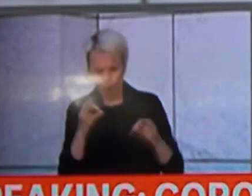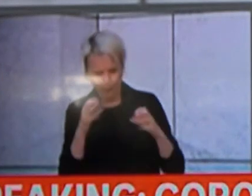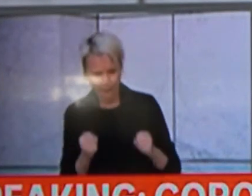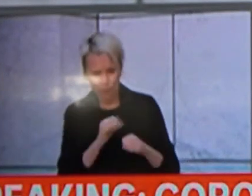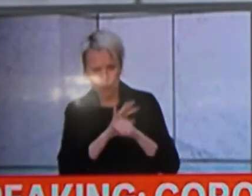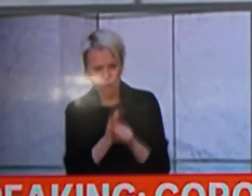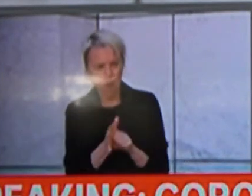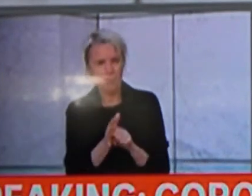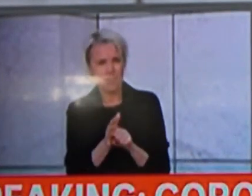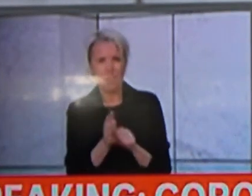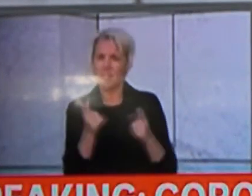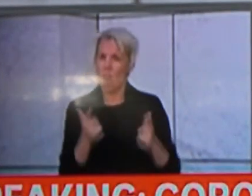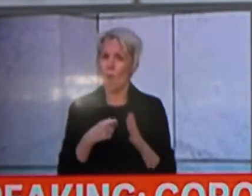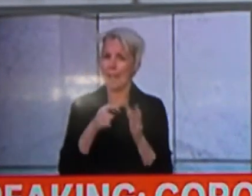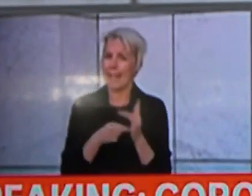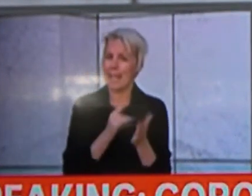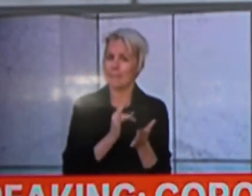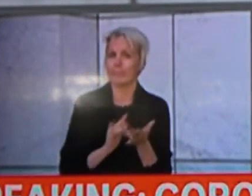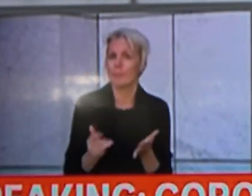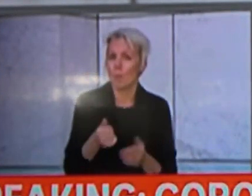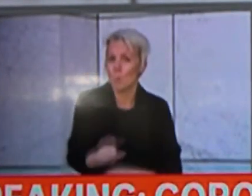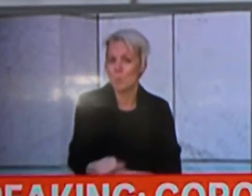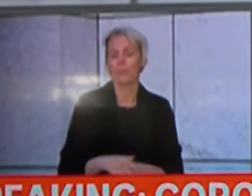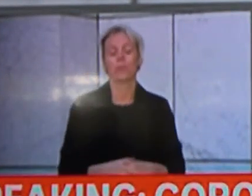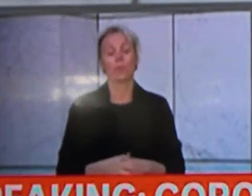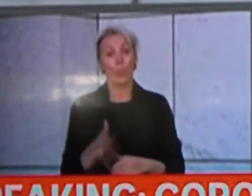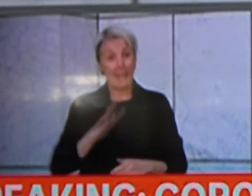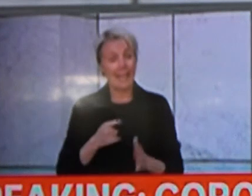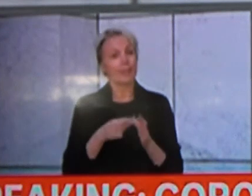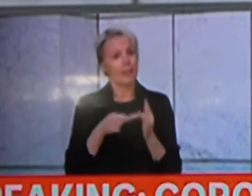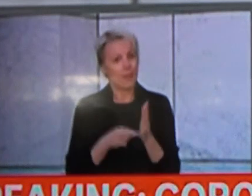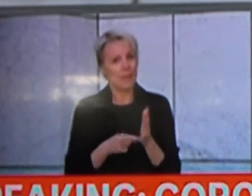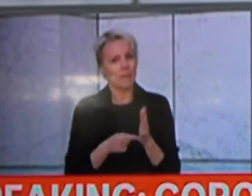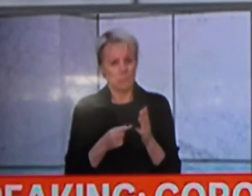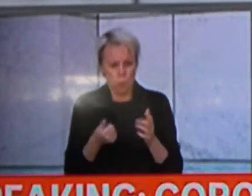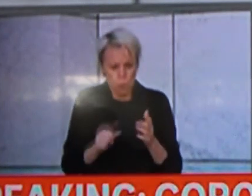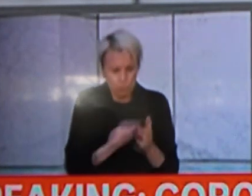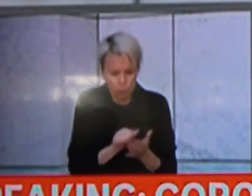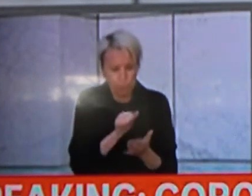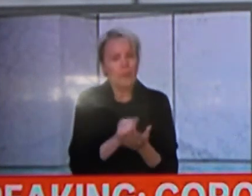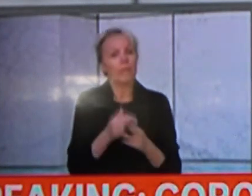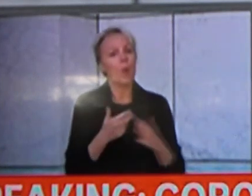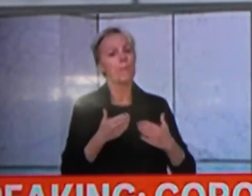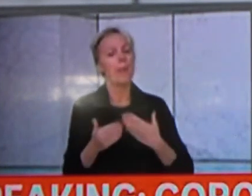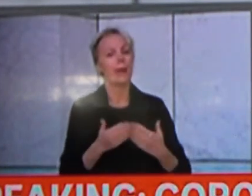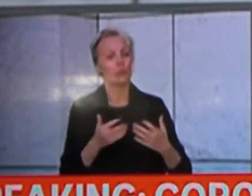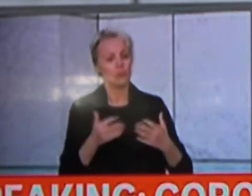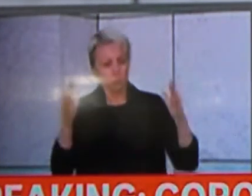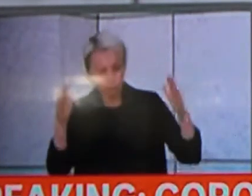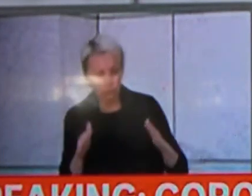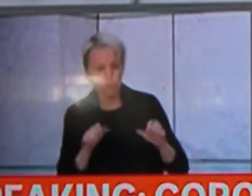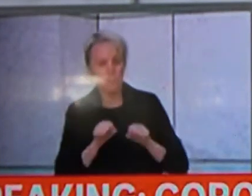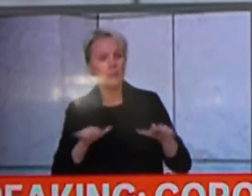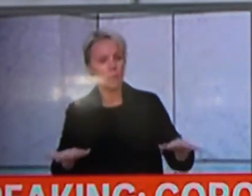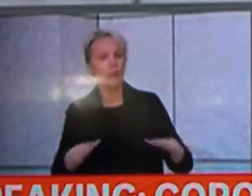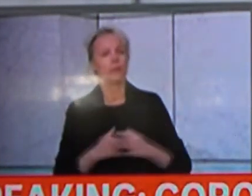and resources are very important for how we manage the spread of the disease as well, the virus as well, because it helps us understand where people are and